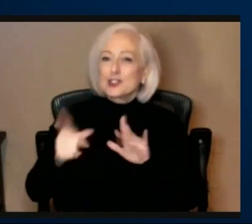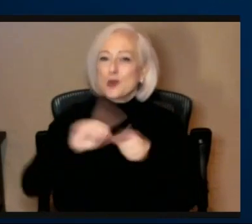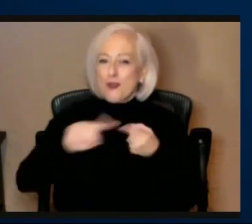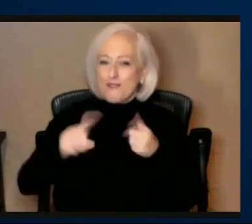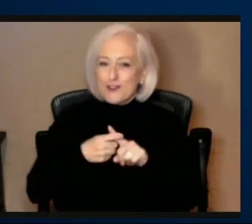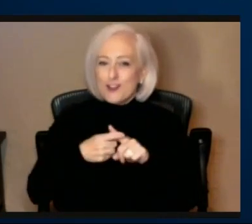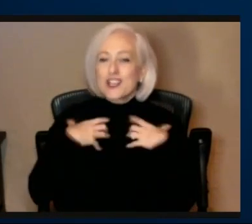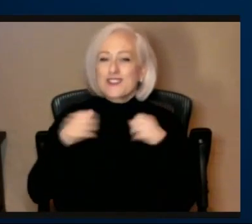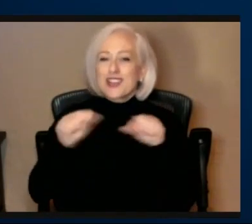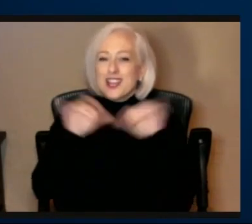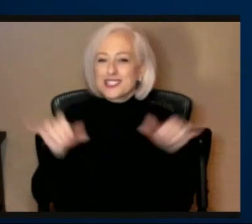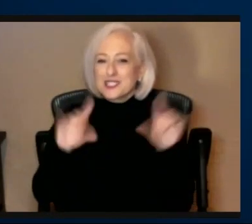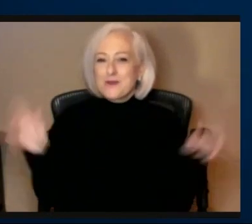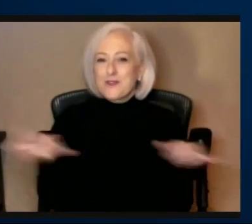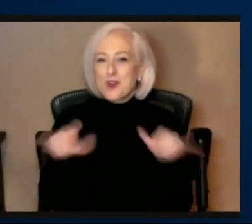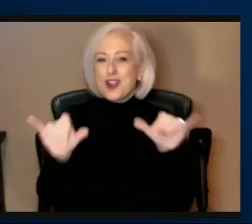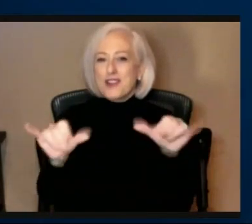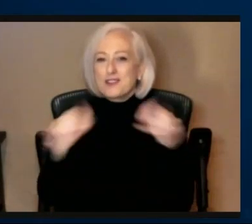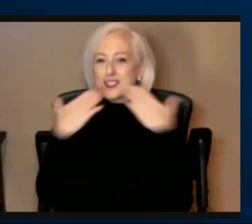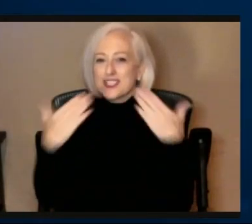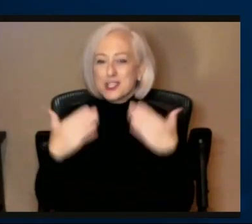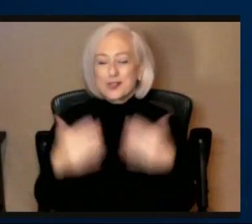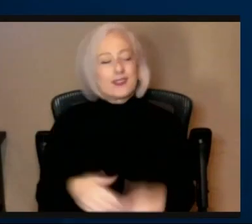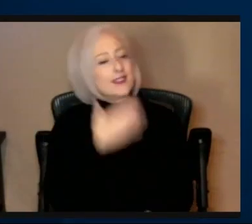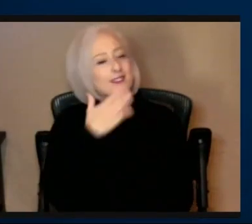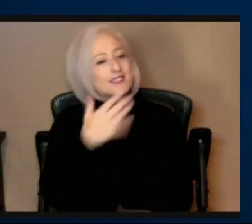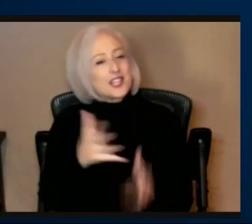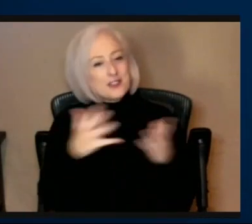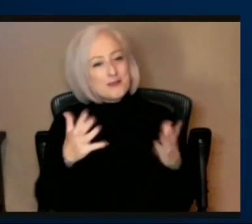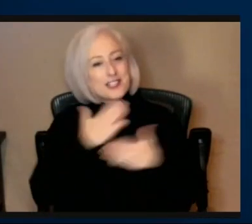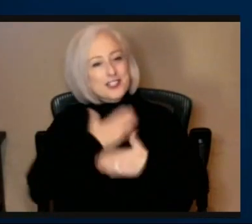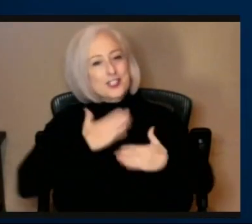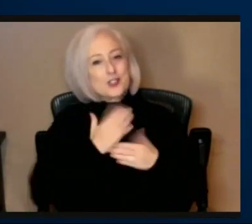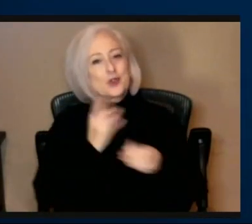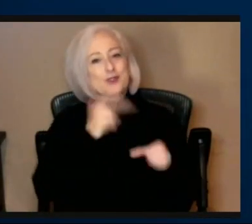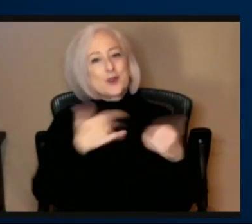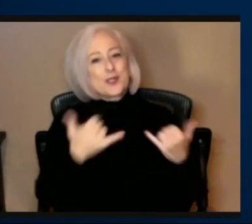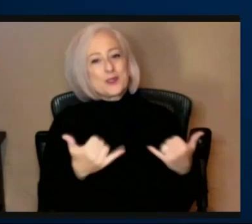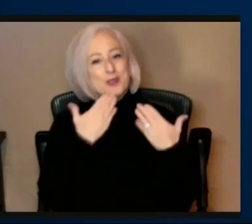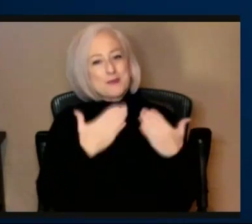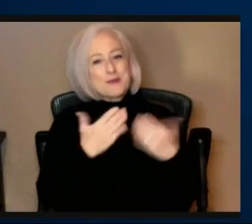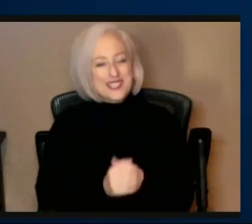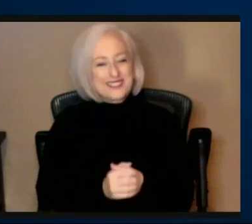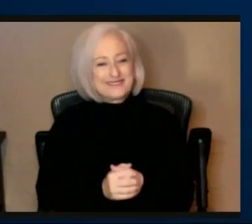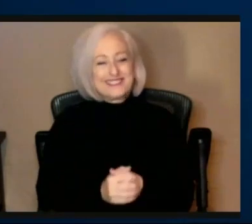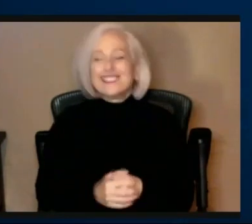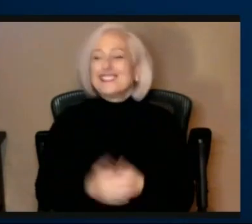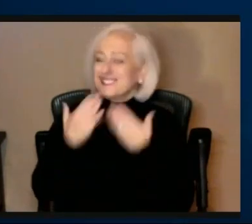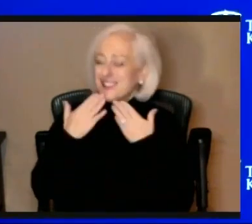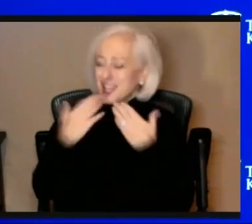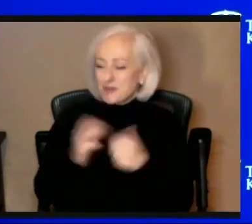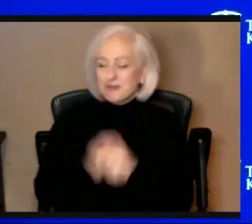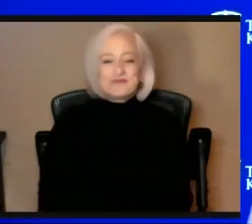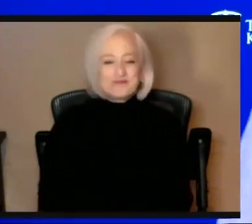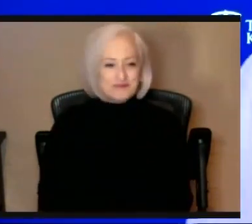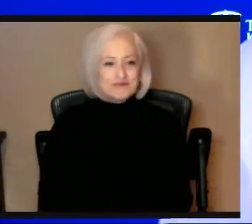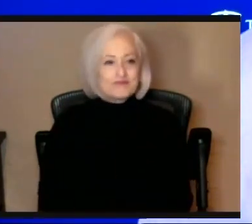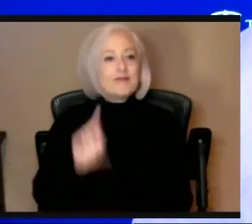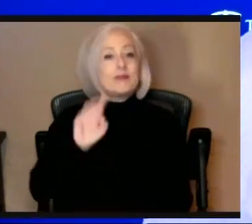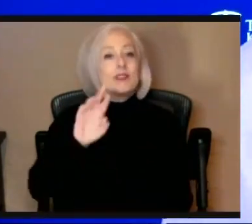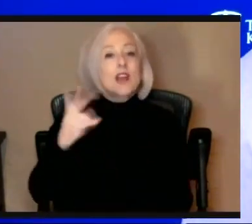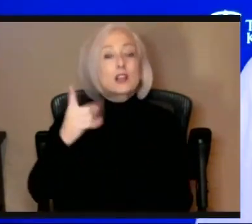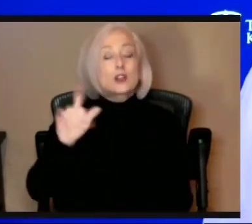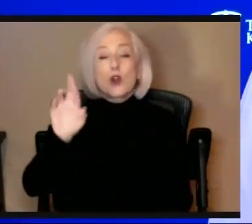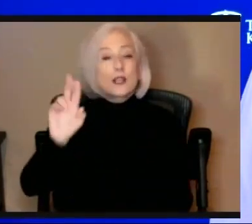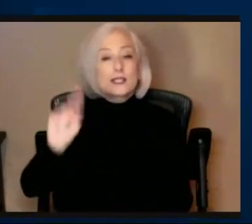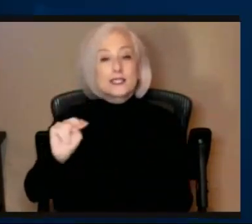you. All right. Thank you very much. Enjoyed being with you all. Enjoyed it as well. Thank you. Dr. Hawkinson, Yeah. sorry, you got